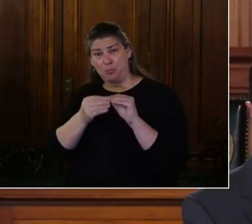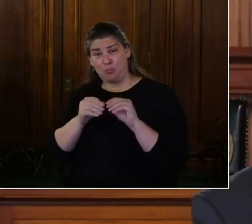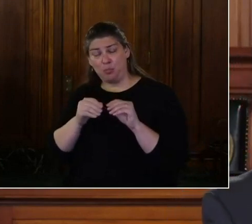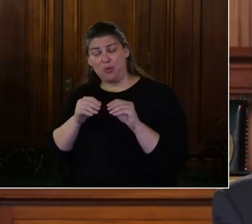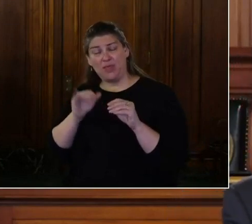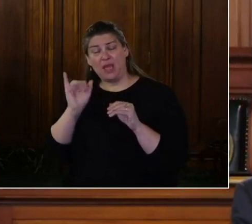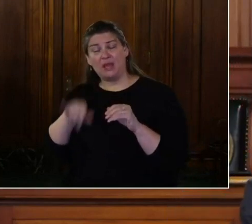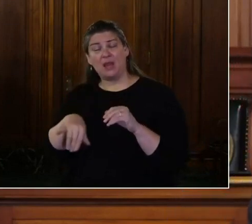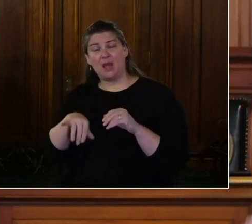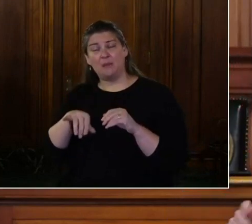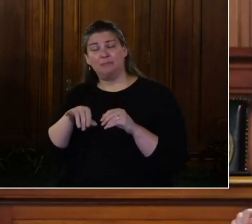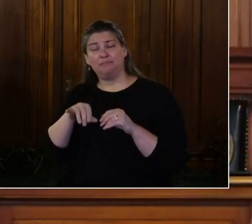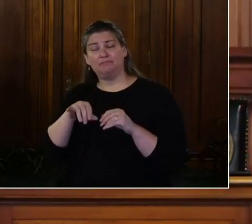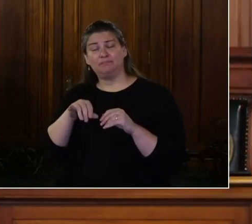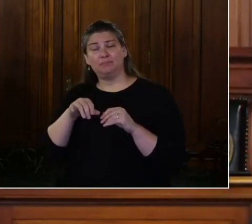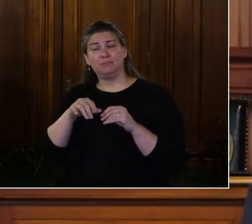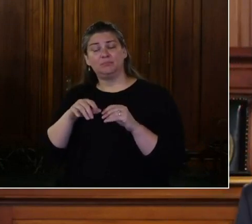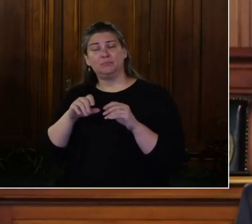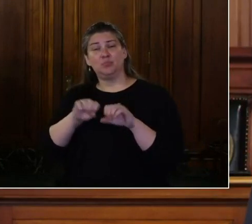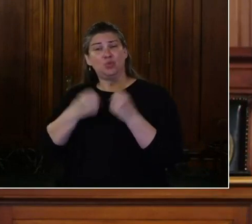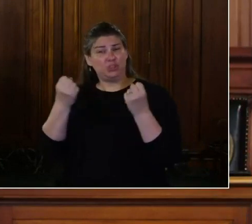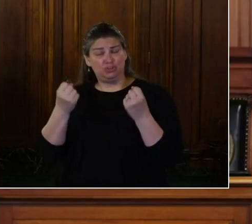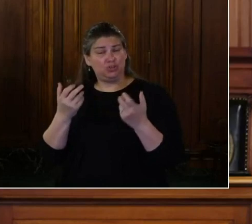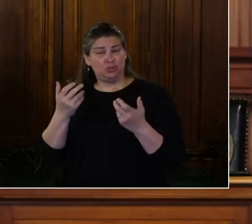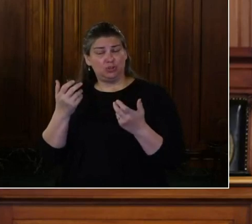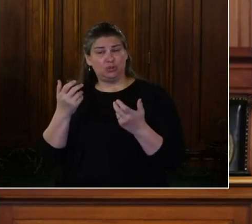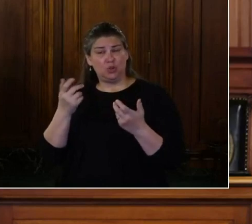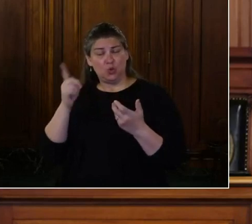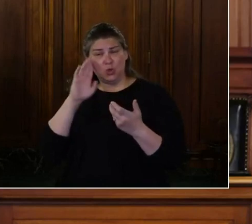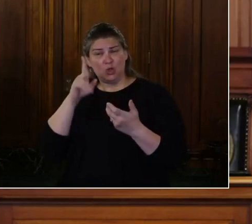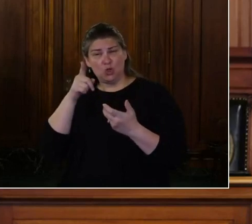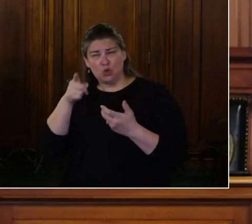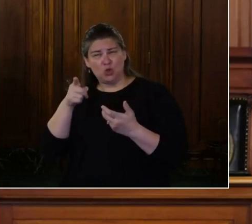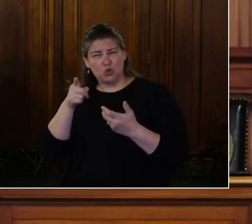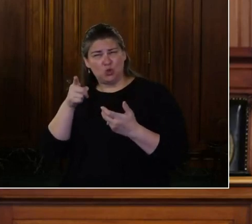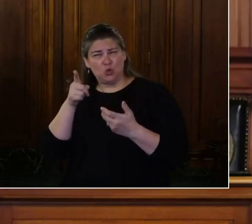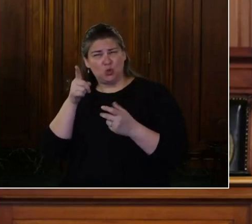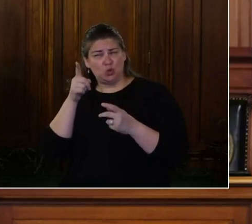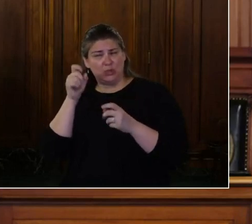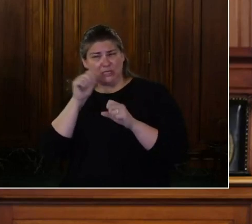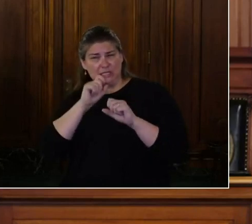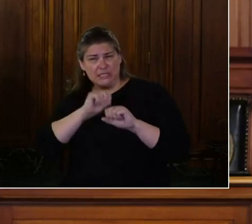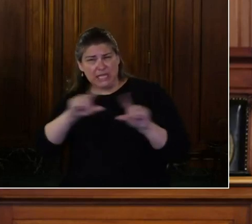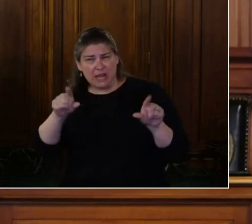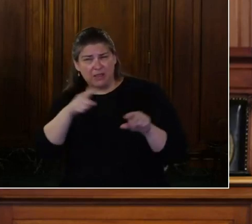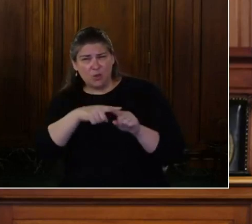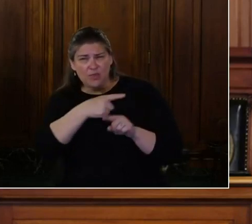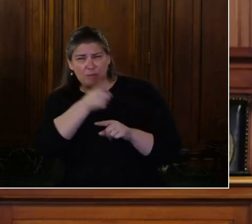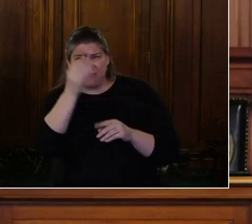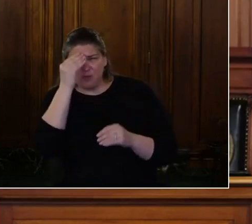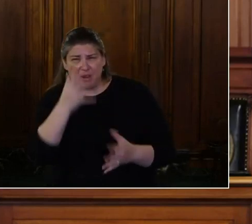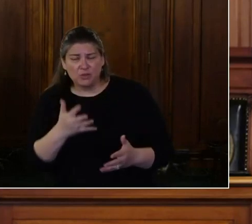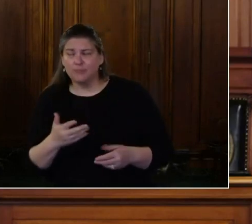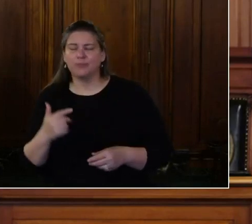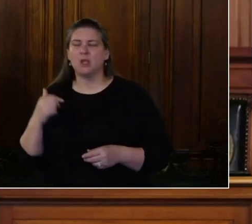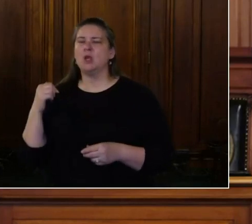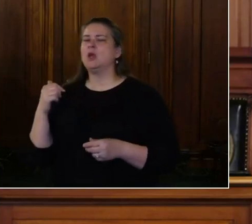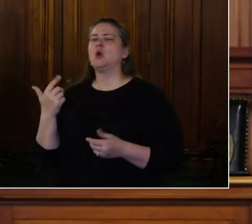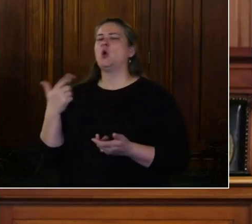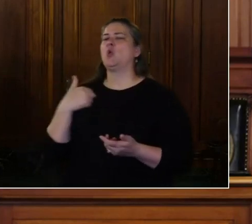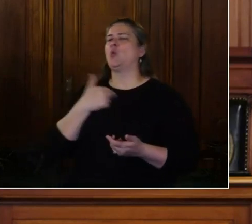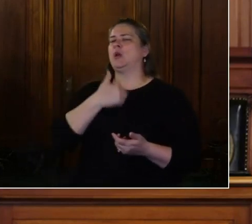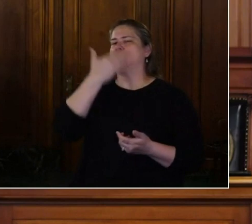says everyone is fine on it. All right. Double check. So, If you pinpoint everyone who was affected. so we do not know